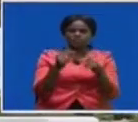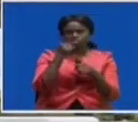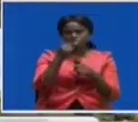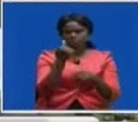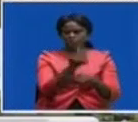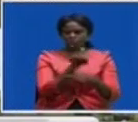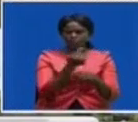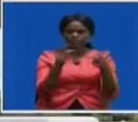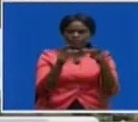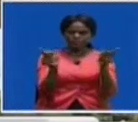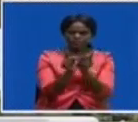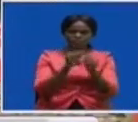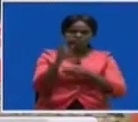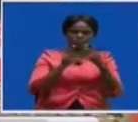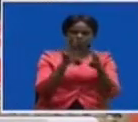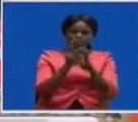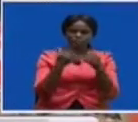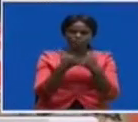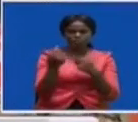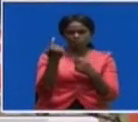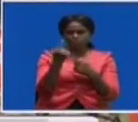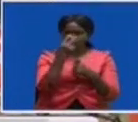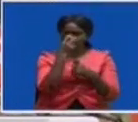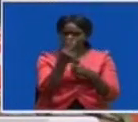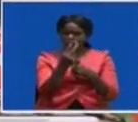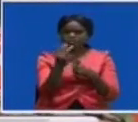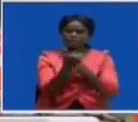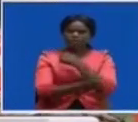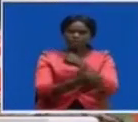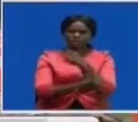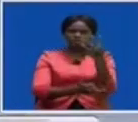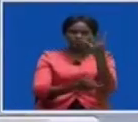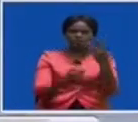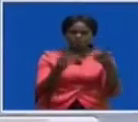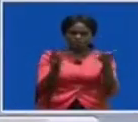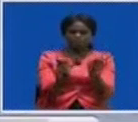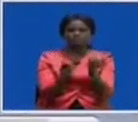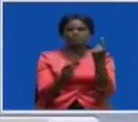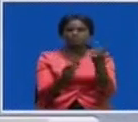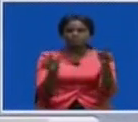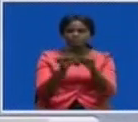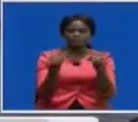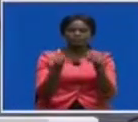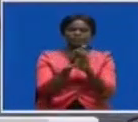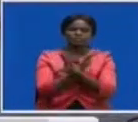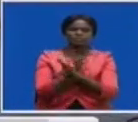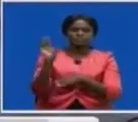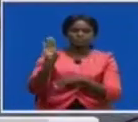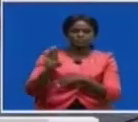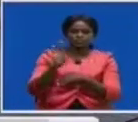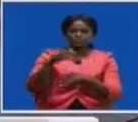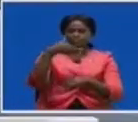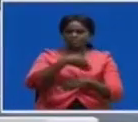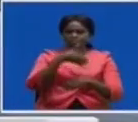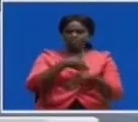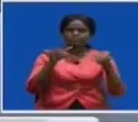only point in the world where one can see 4 countries from one spot, and these being Zambia, Botswana,